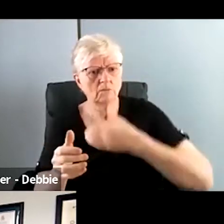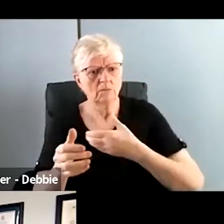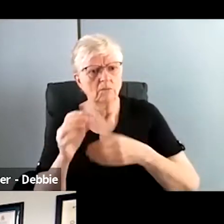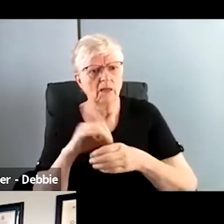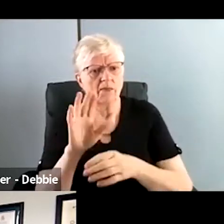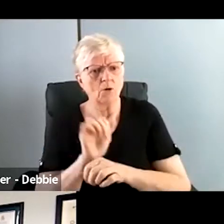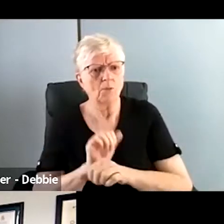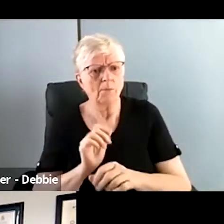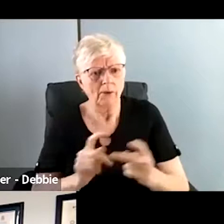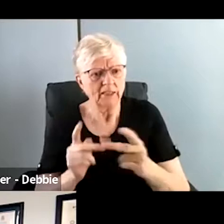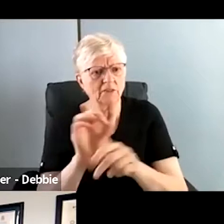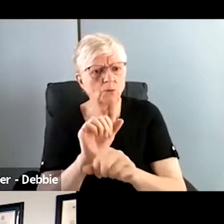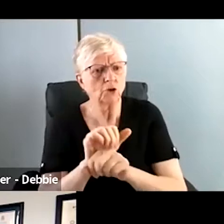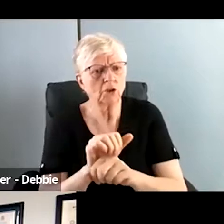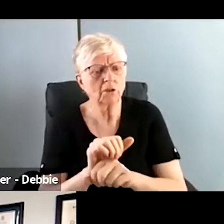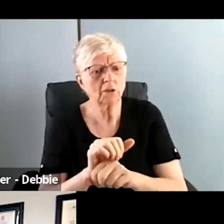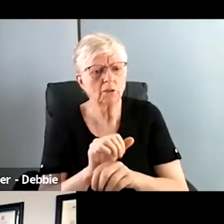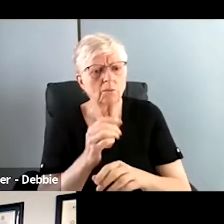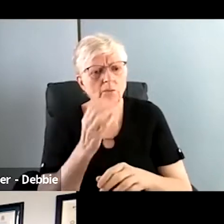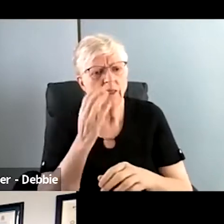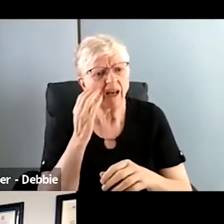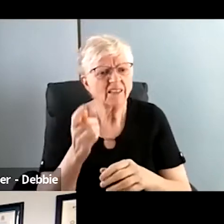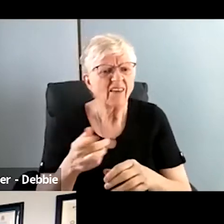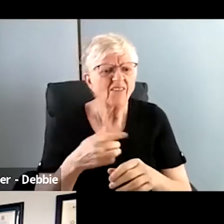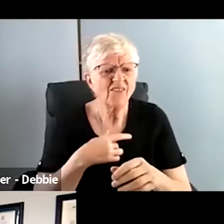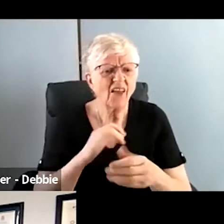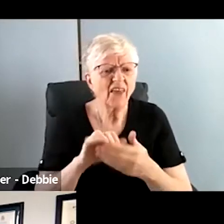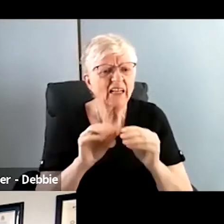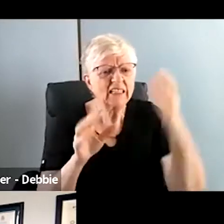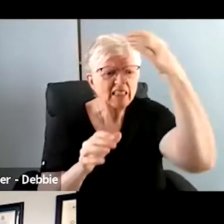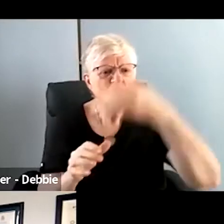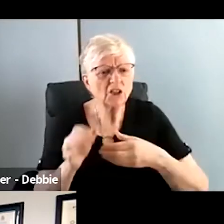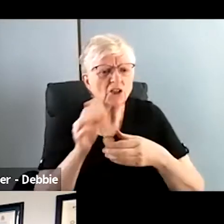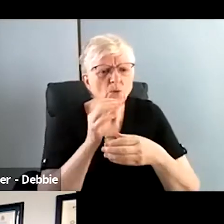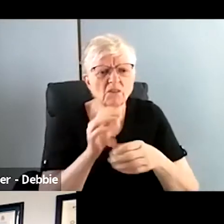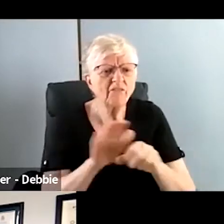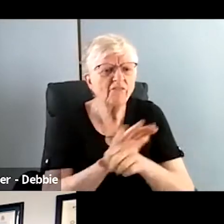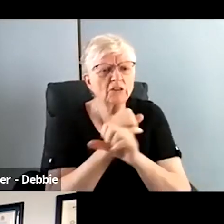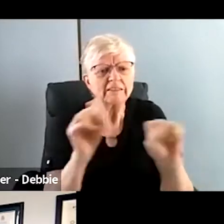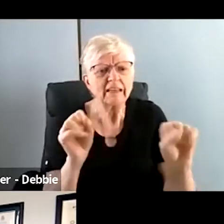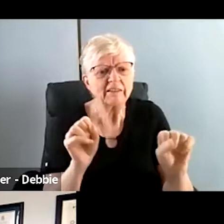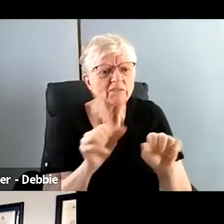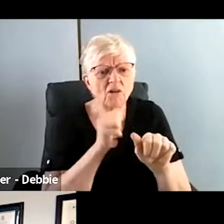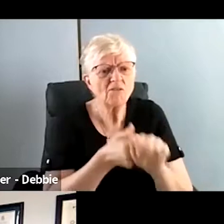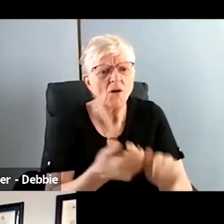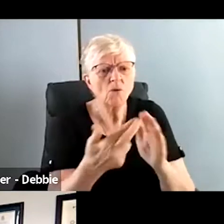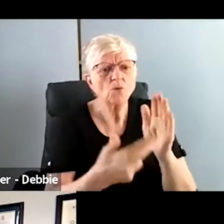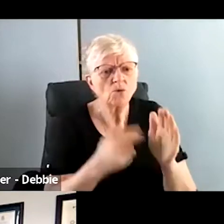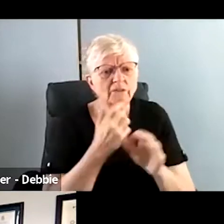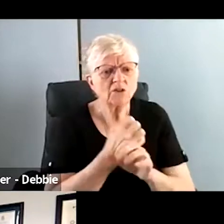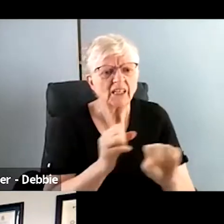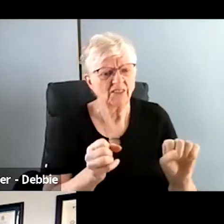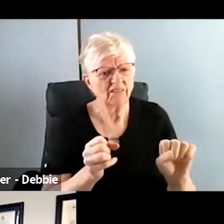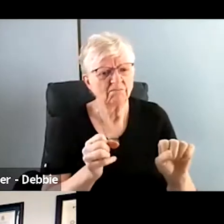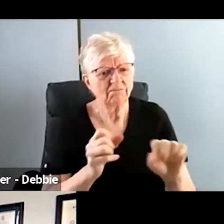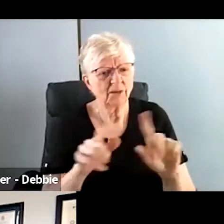of work because there was a belief that maybe it didn't meet with safety guidelines. But it was puzzling to me to see that within the open